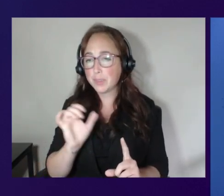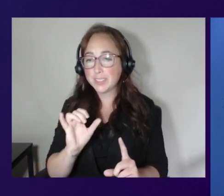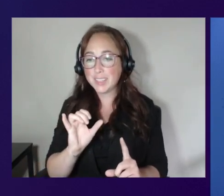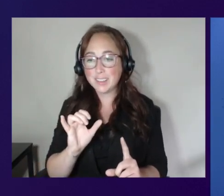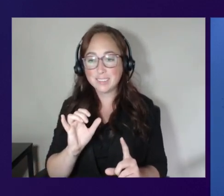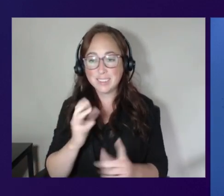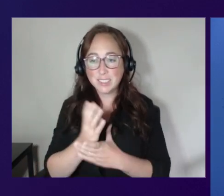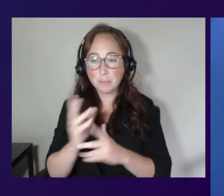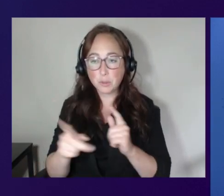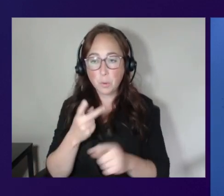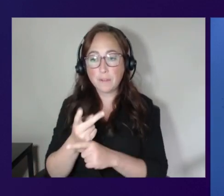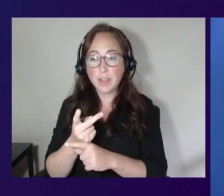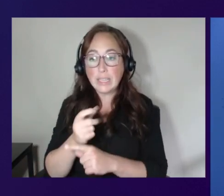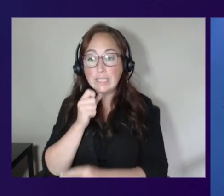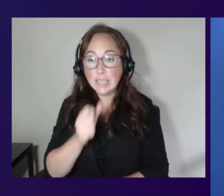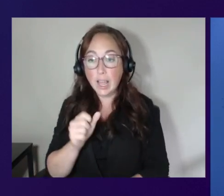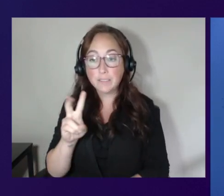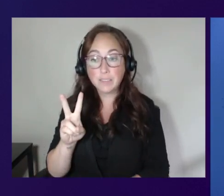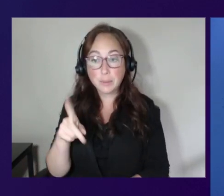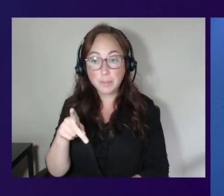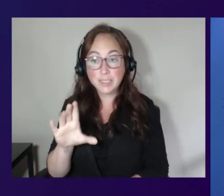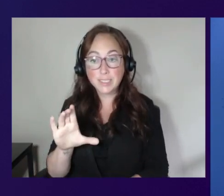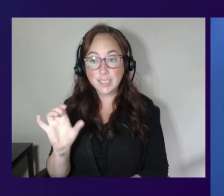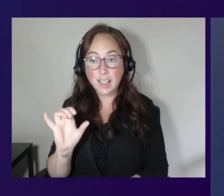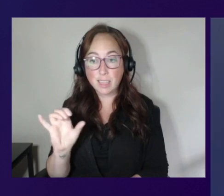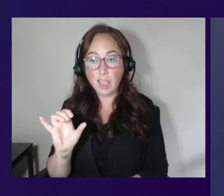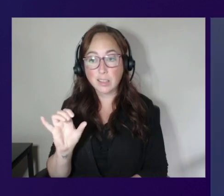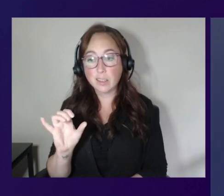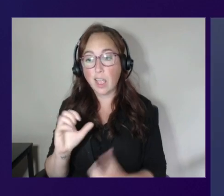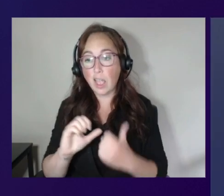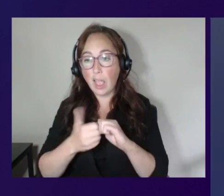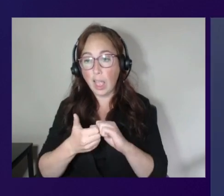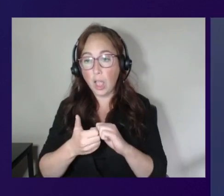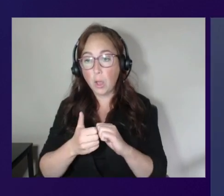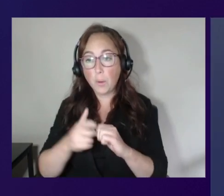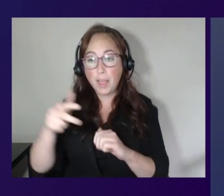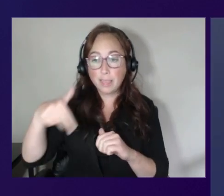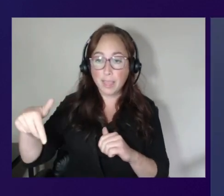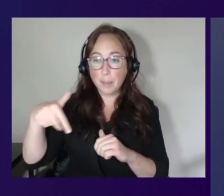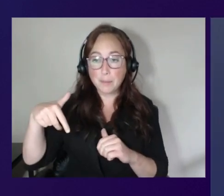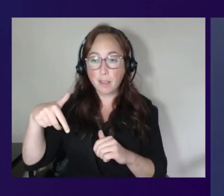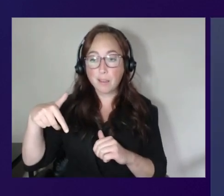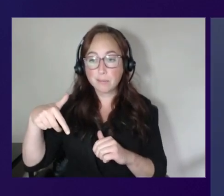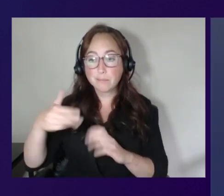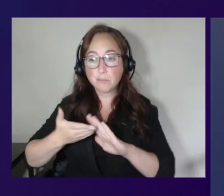of non-VPC, like sort of like how Lambda runs if you don't